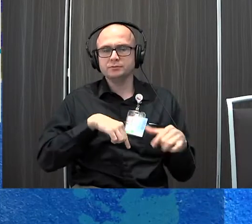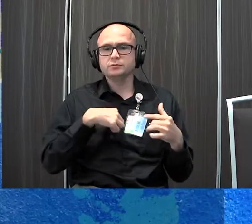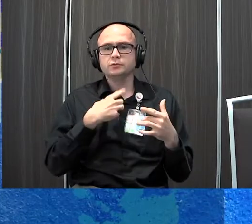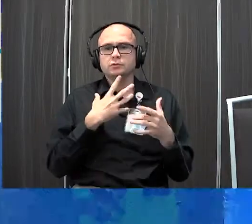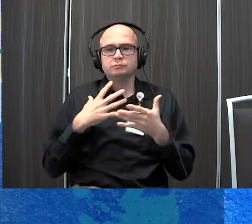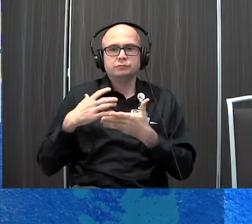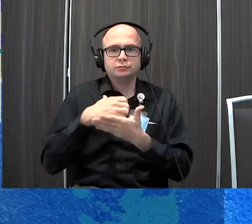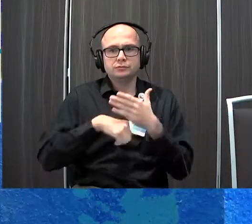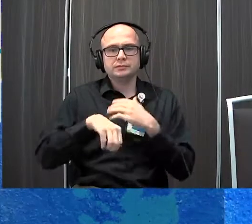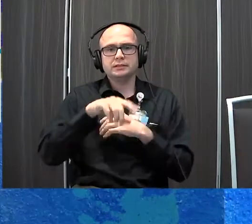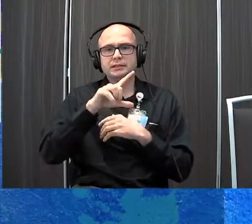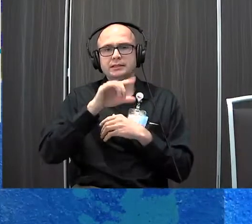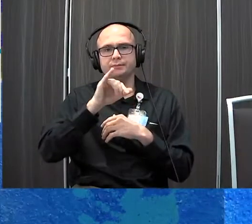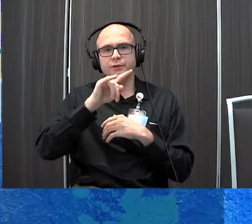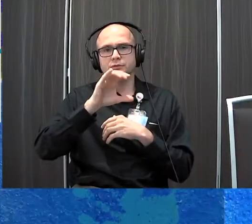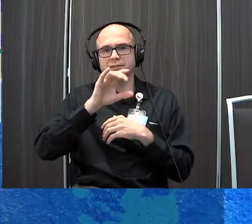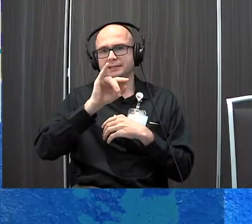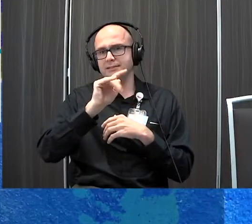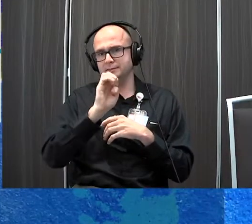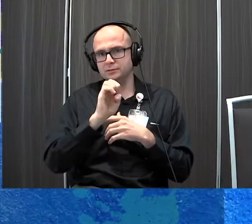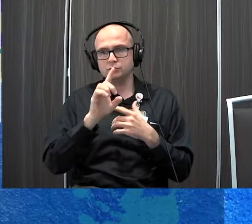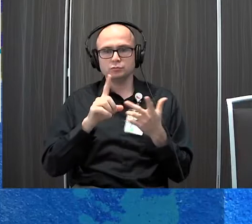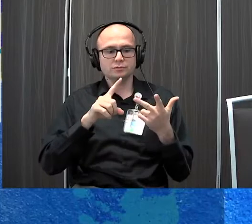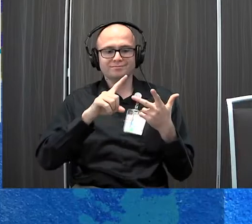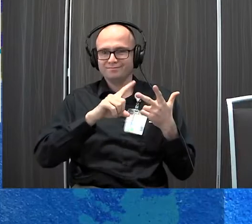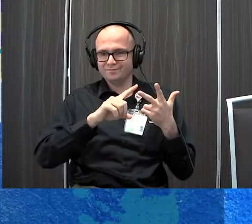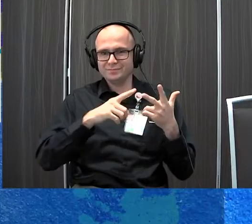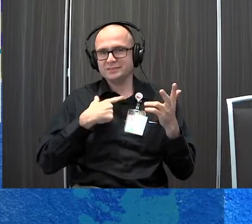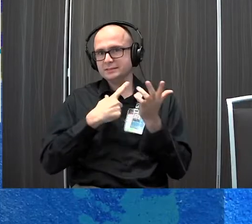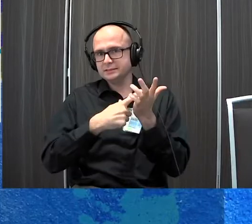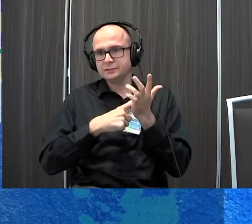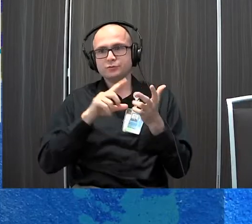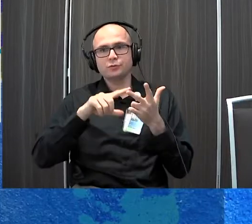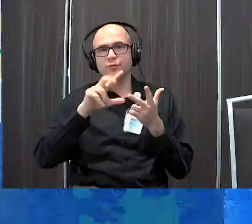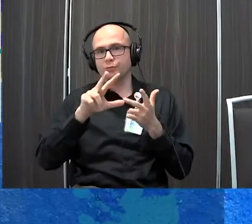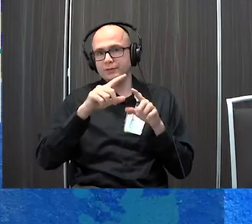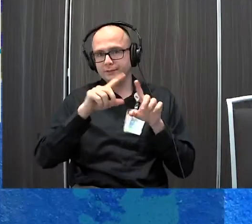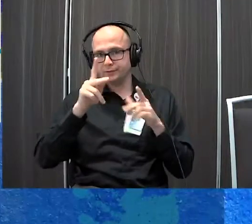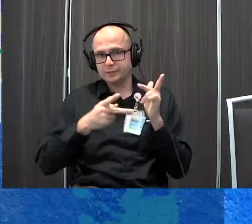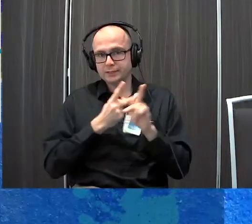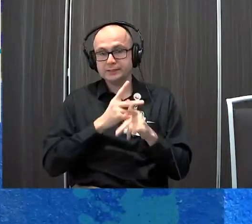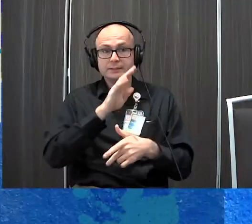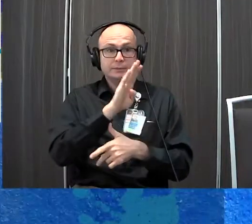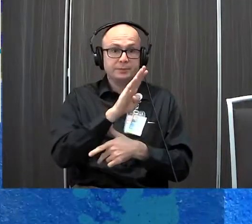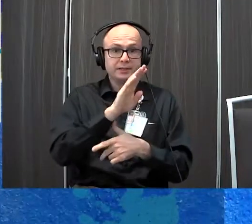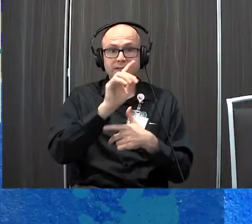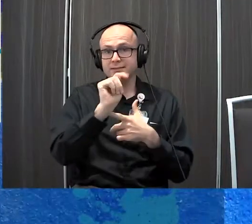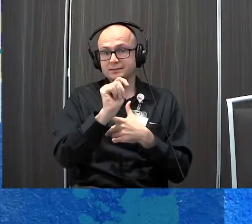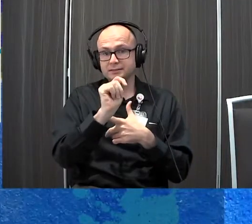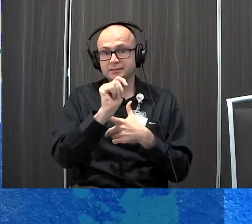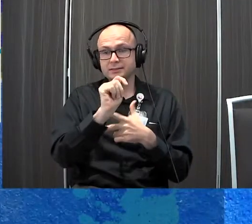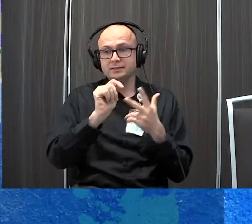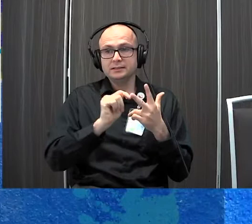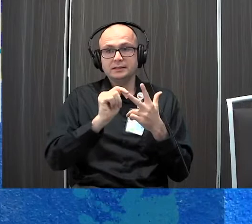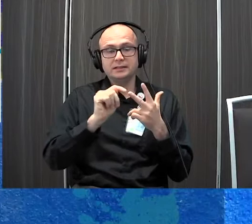in lymphocytes. And so we're going to spend our time talking about lymphocytes, and there's three different kinds. They are called B cells, T cells, and